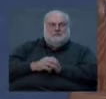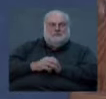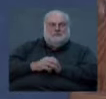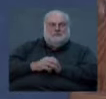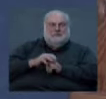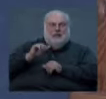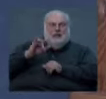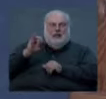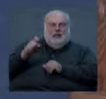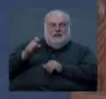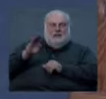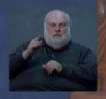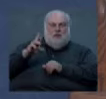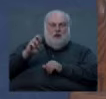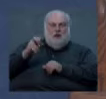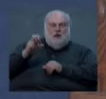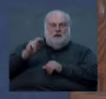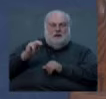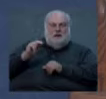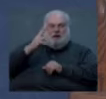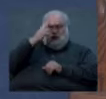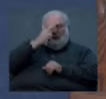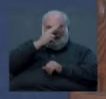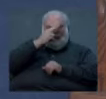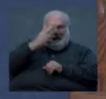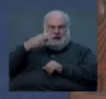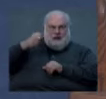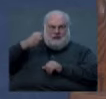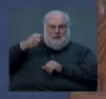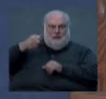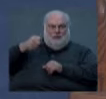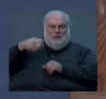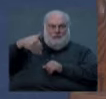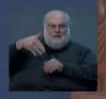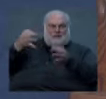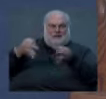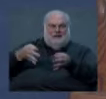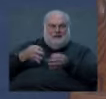I am Alex Bromley. I go to Catholic High School, and I am currently undecided.